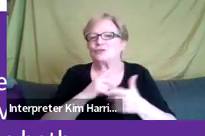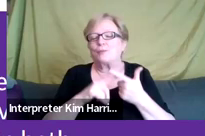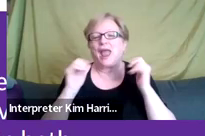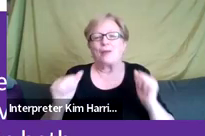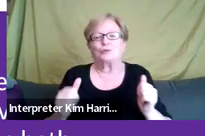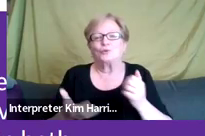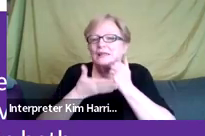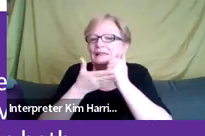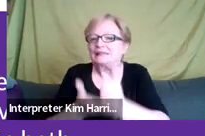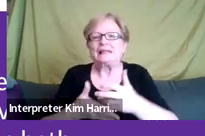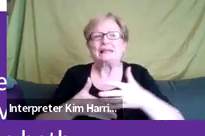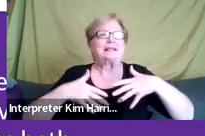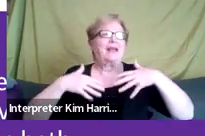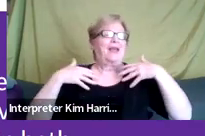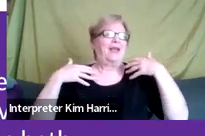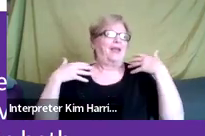those